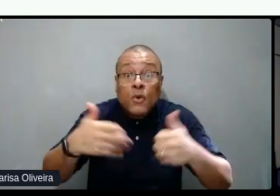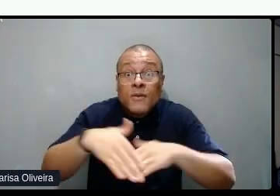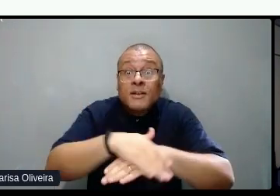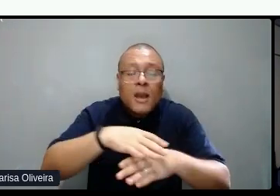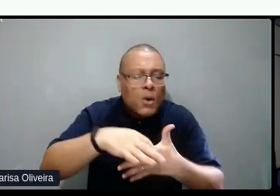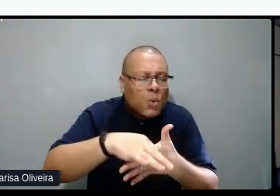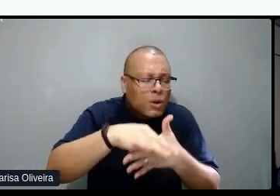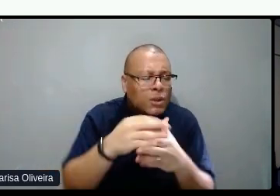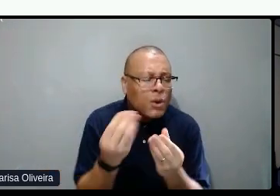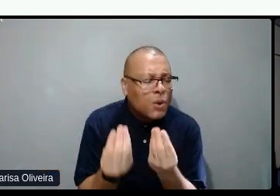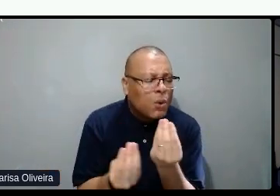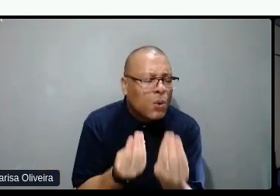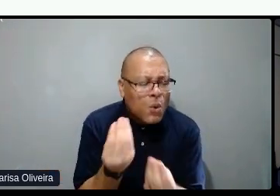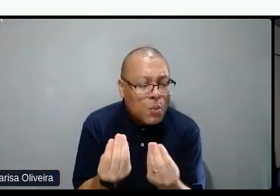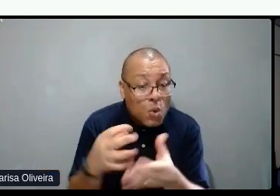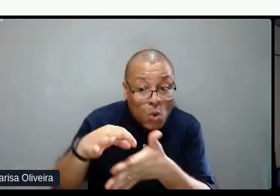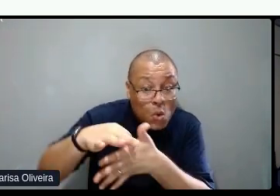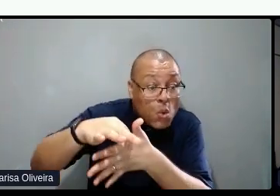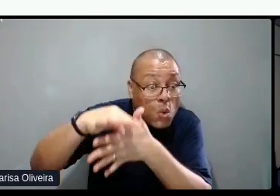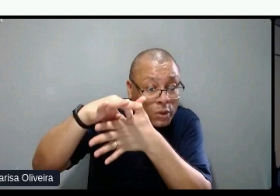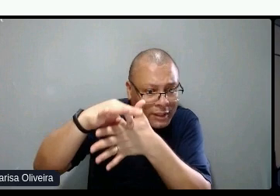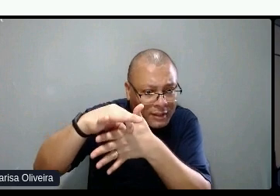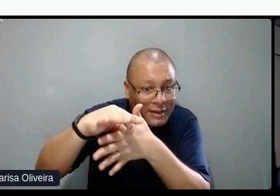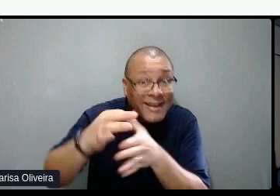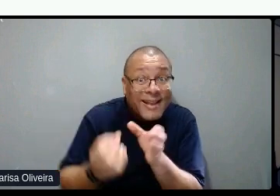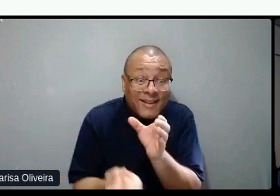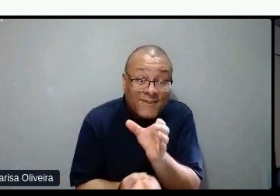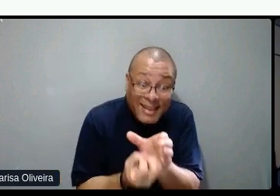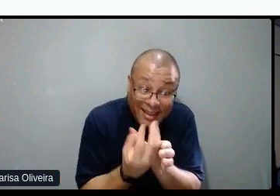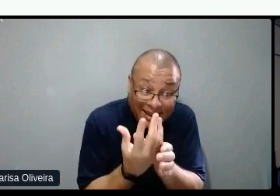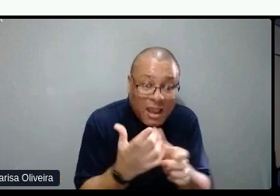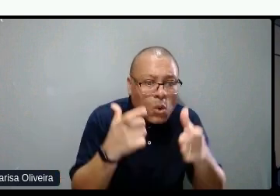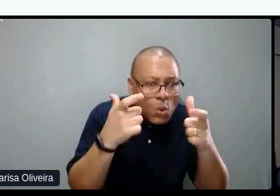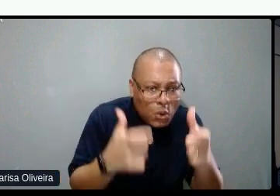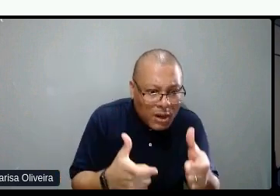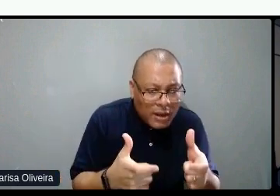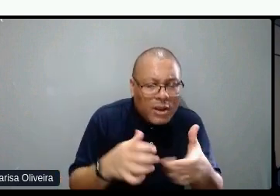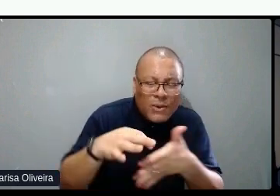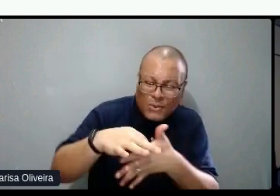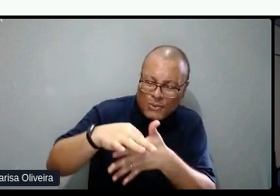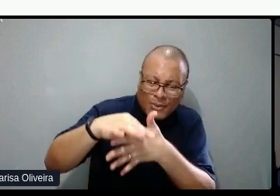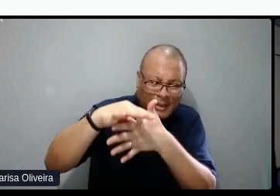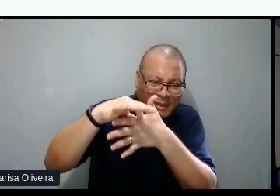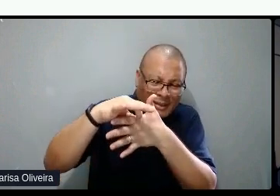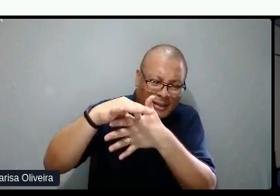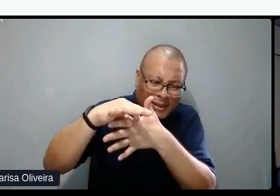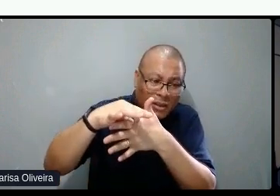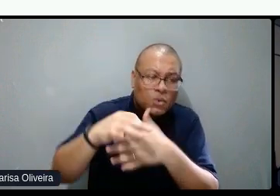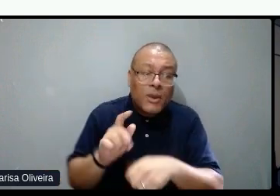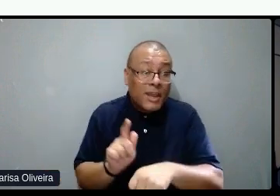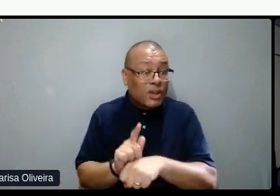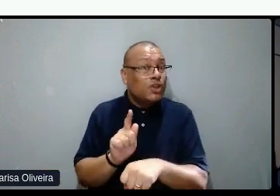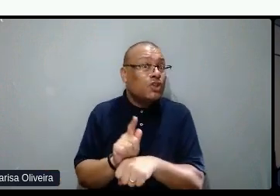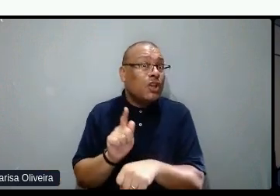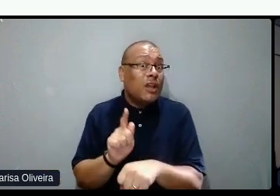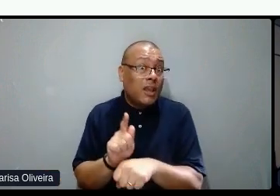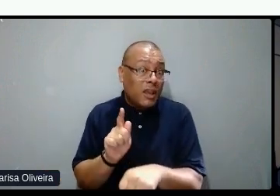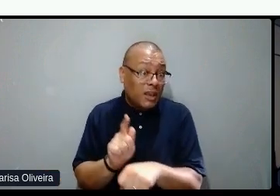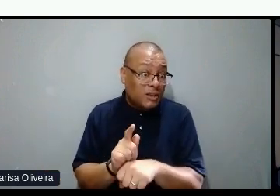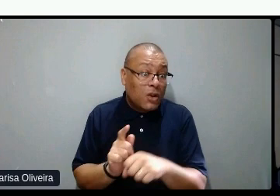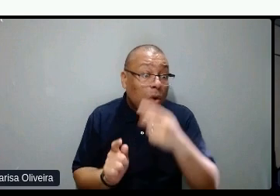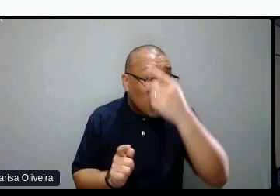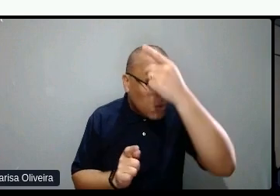How can we, as a leader, create safety? And when I say leader, I don't just mean management. I also mean